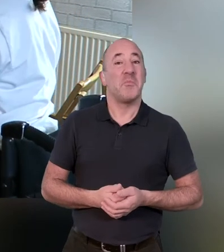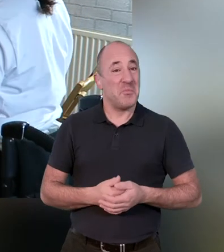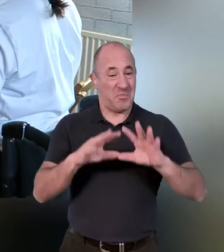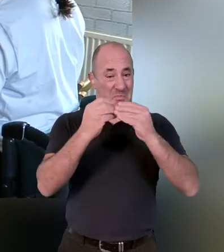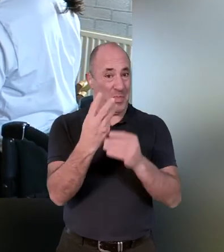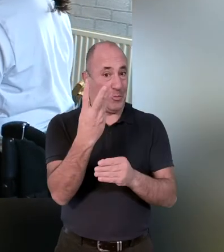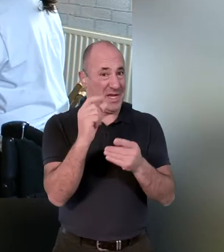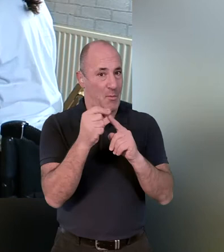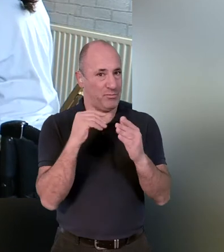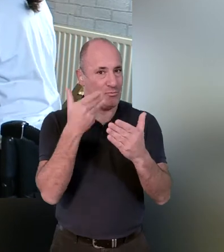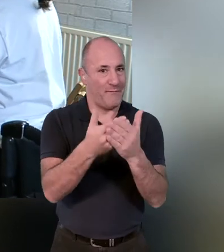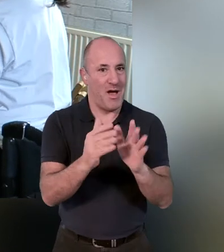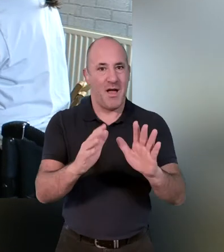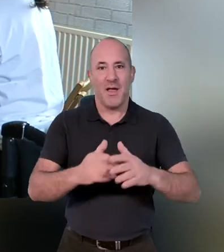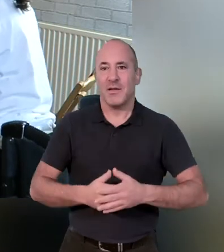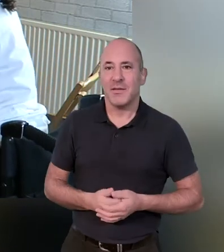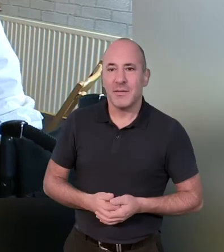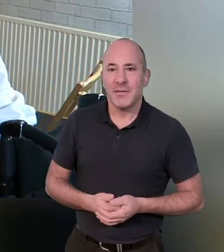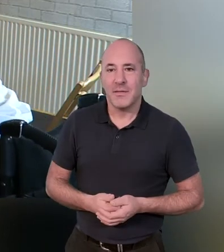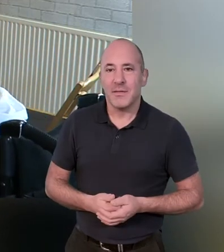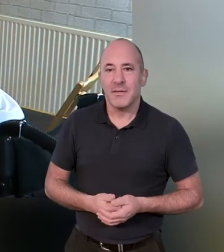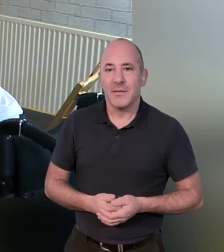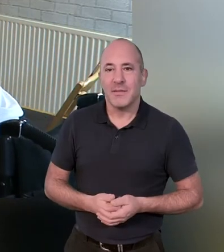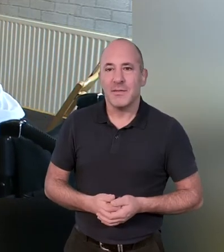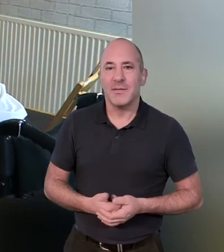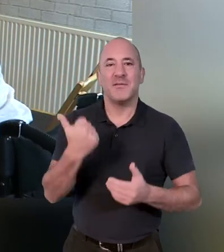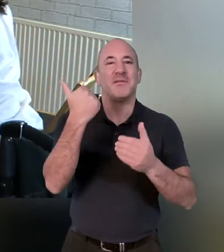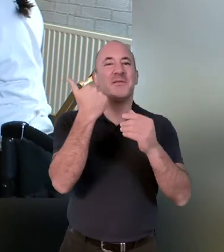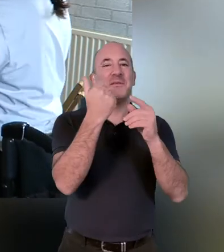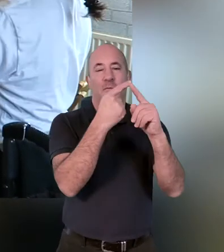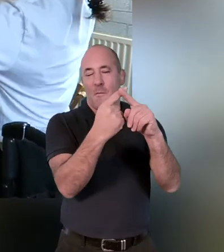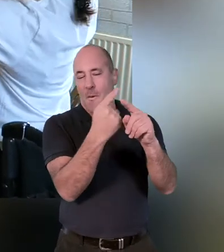Oh, okay, so she's got 3 points in total.